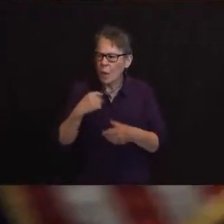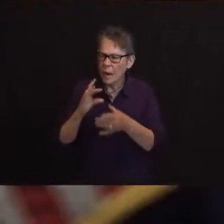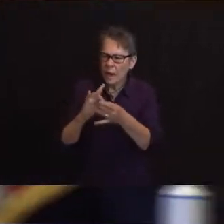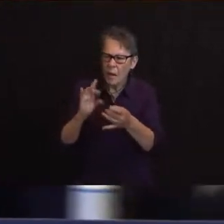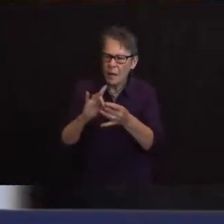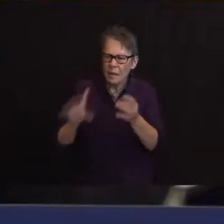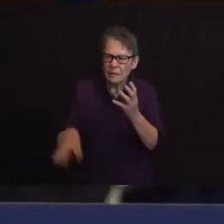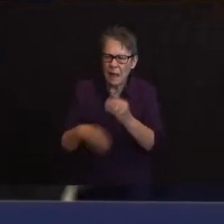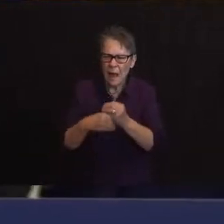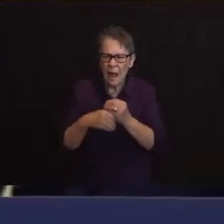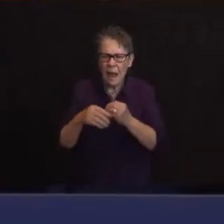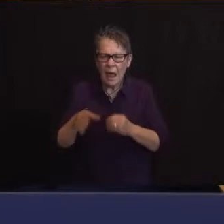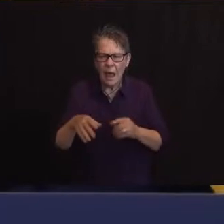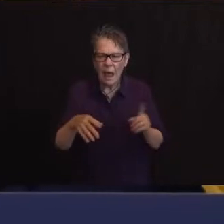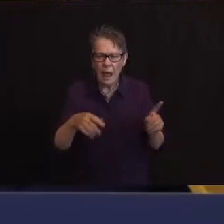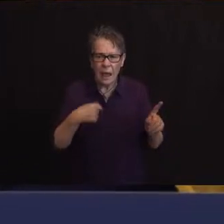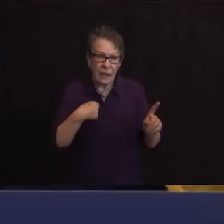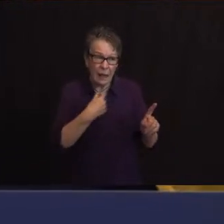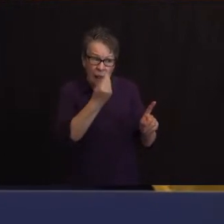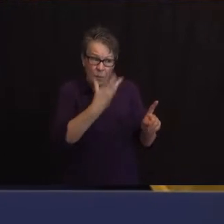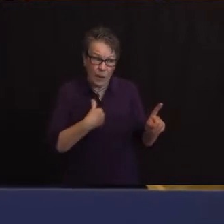see this differently.